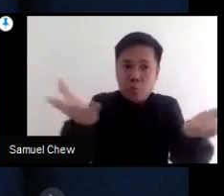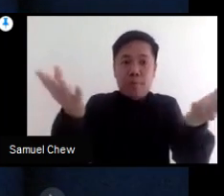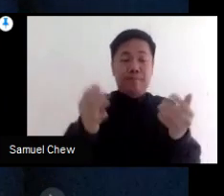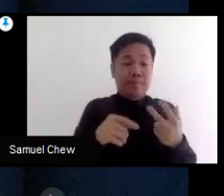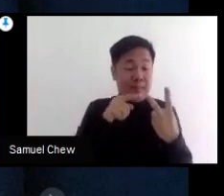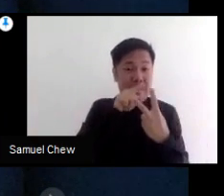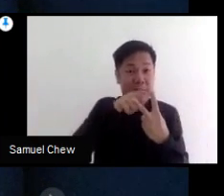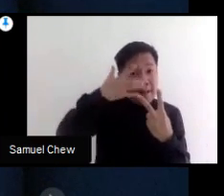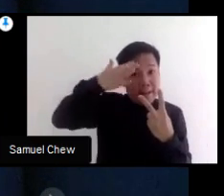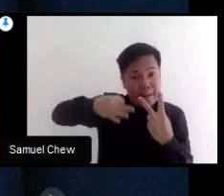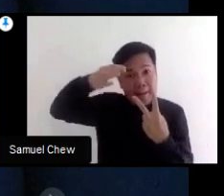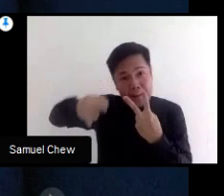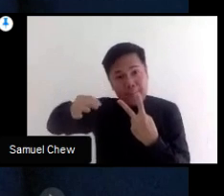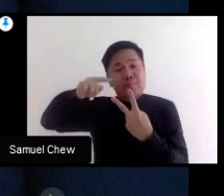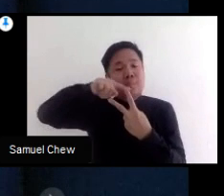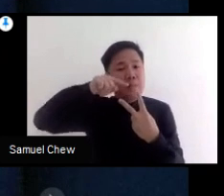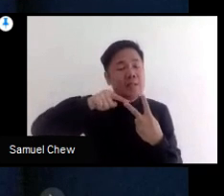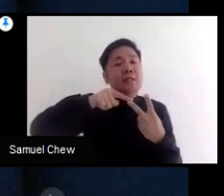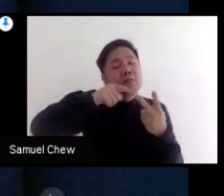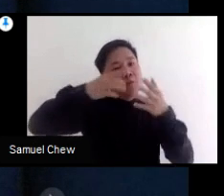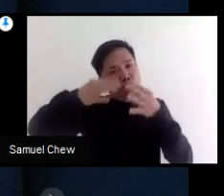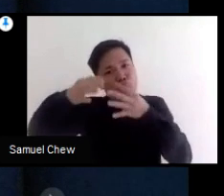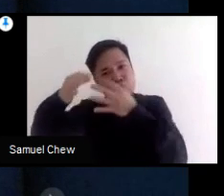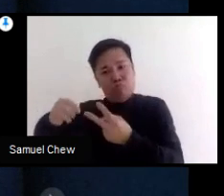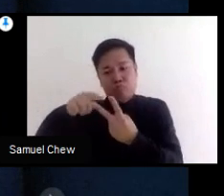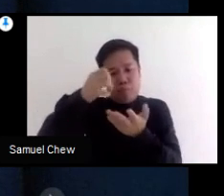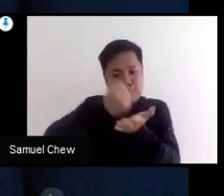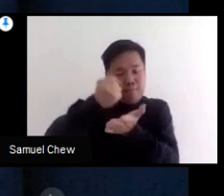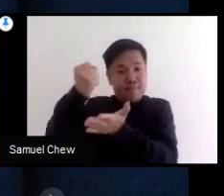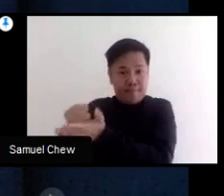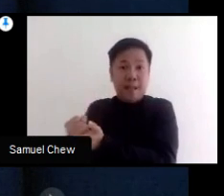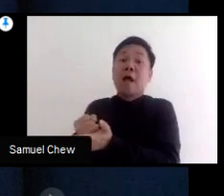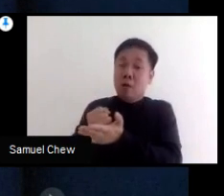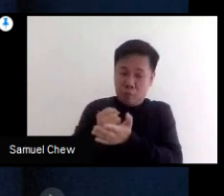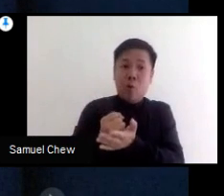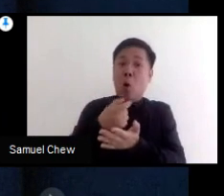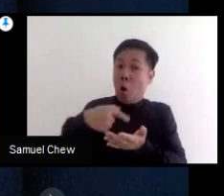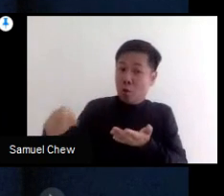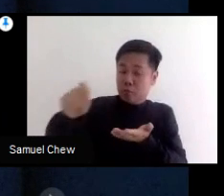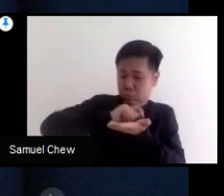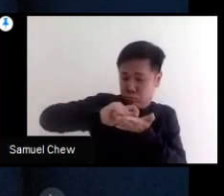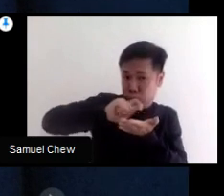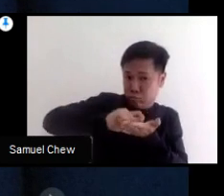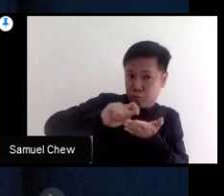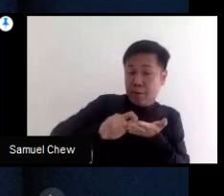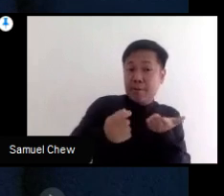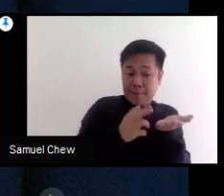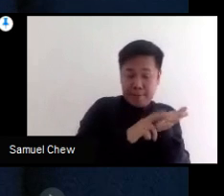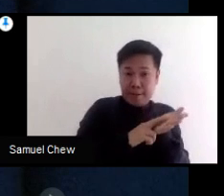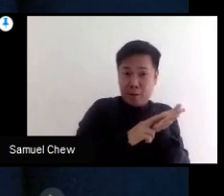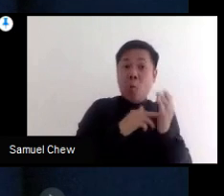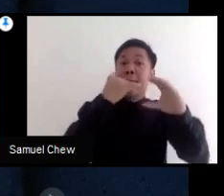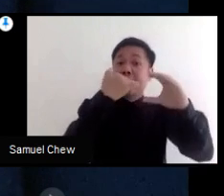and the organizational details. So it's a very streamlined report. It will be available on email and also on hard copy. Am I